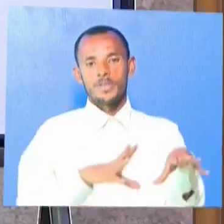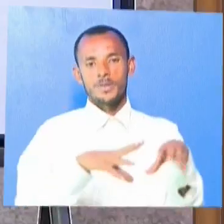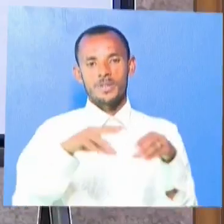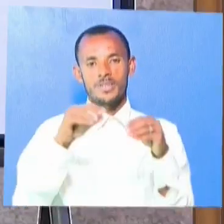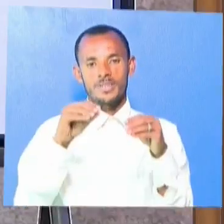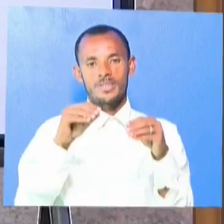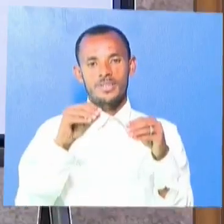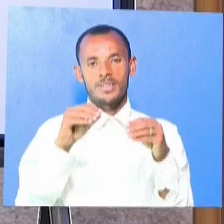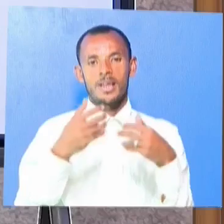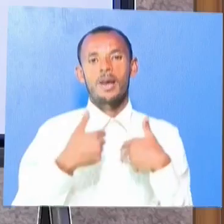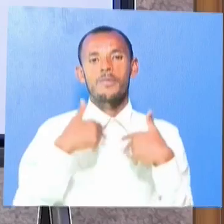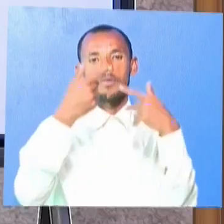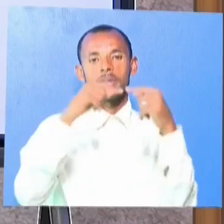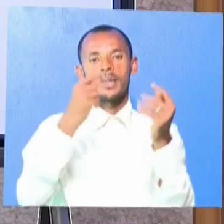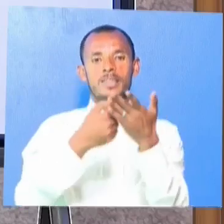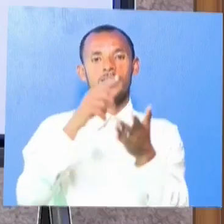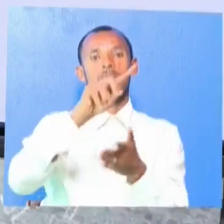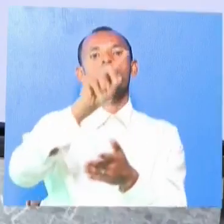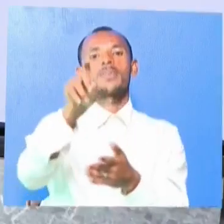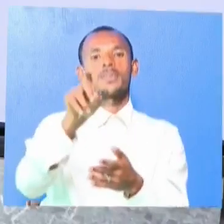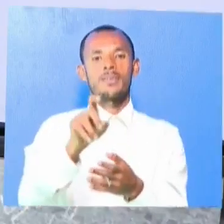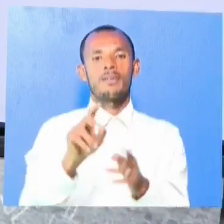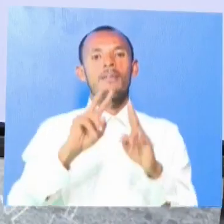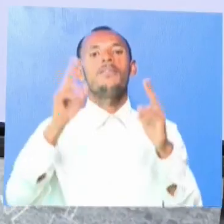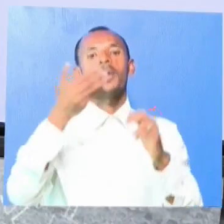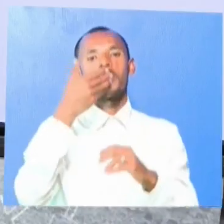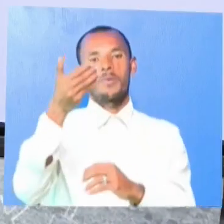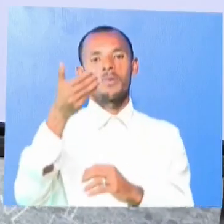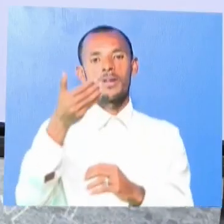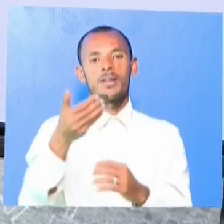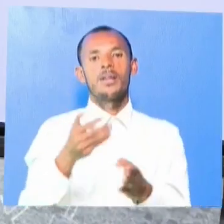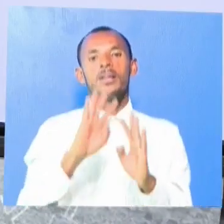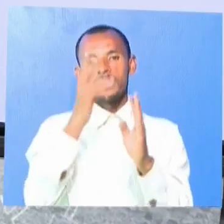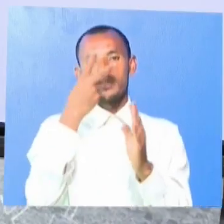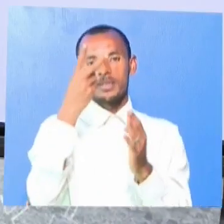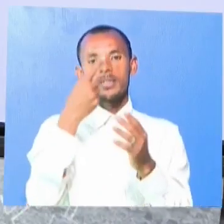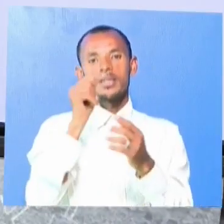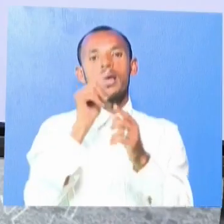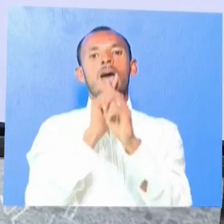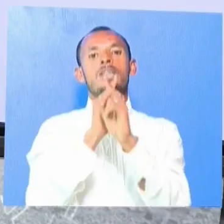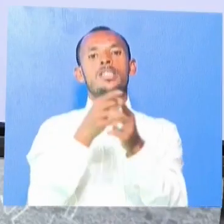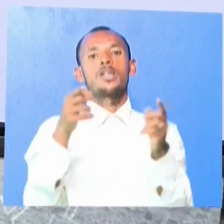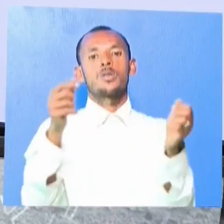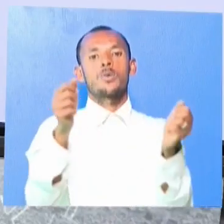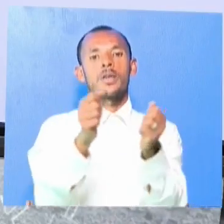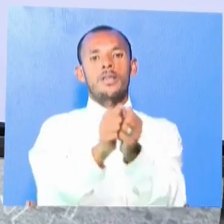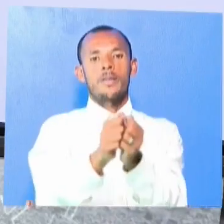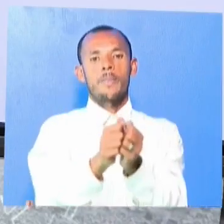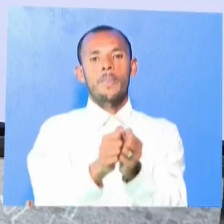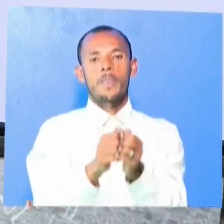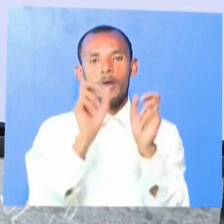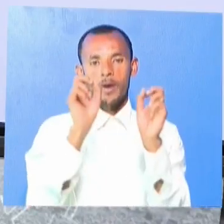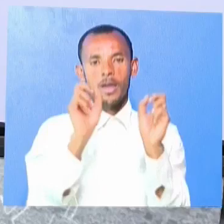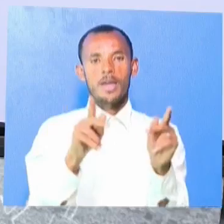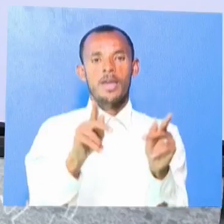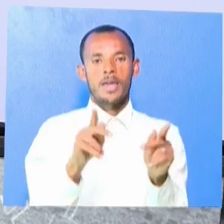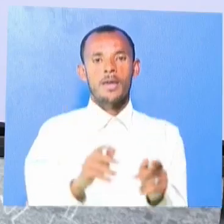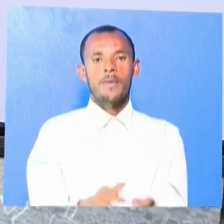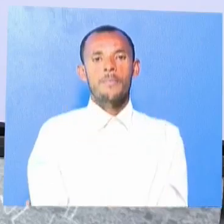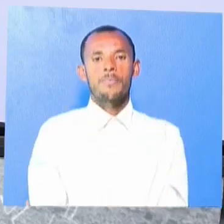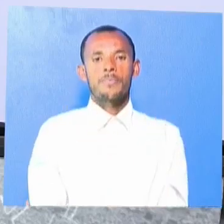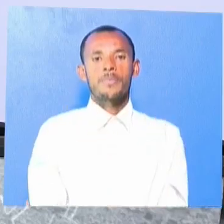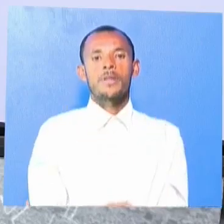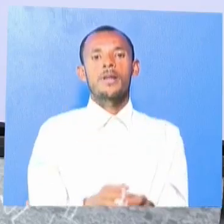Students, have you tried the question? Very good. Let's see the answer together. Okay.